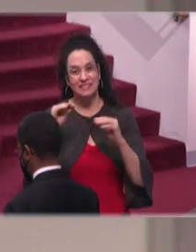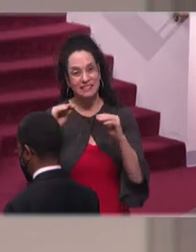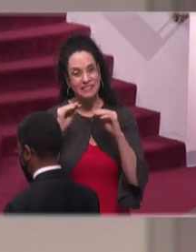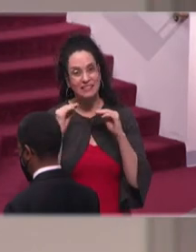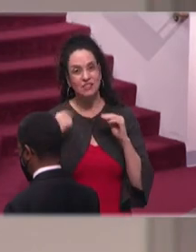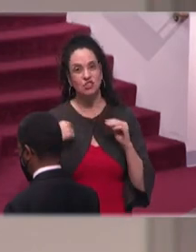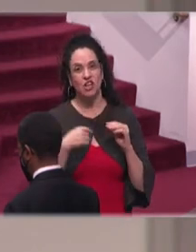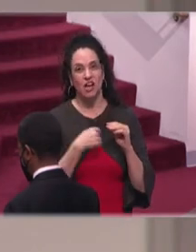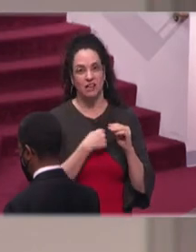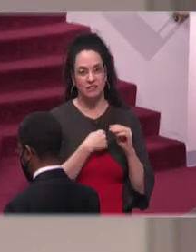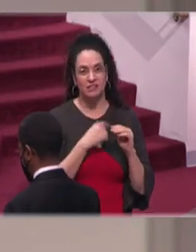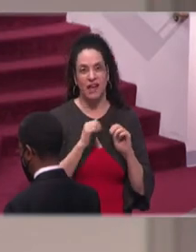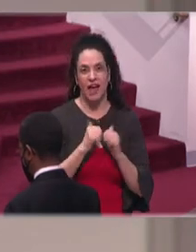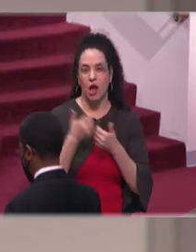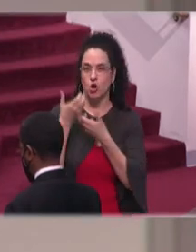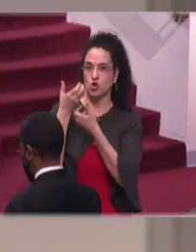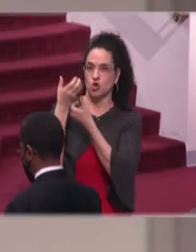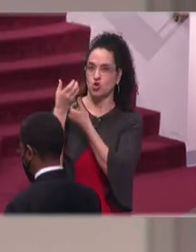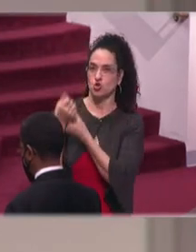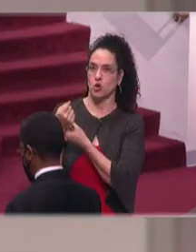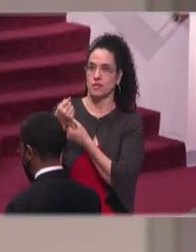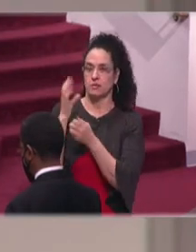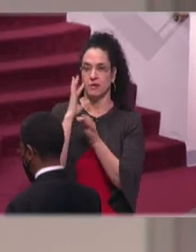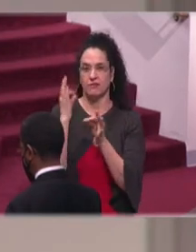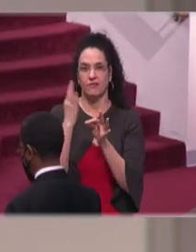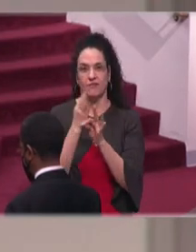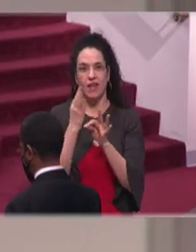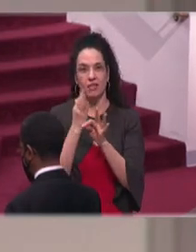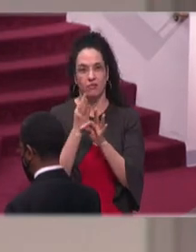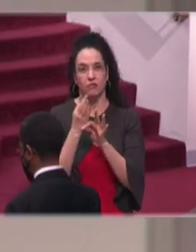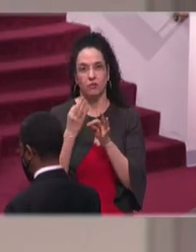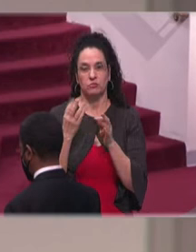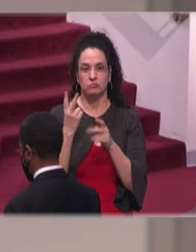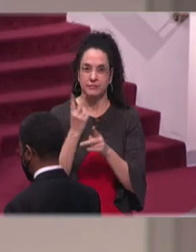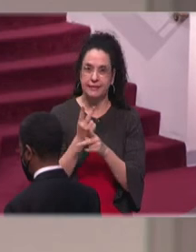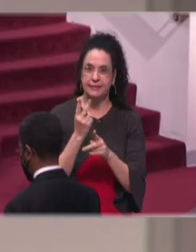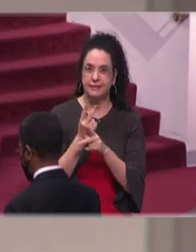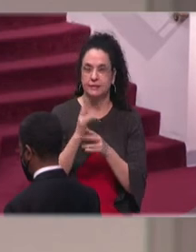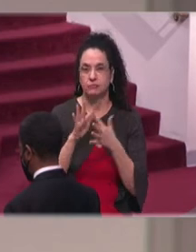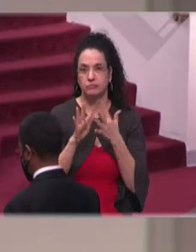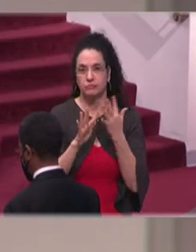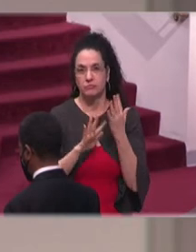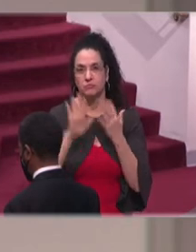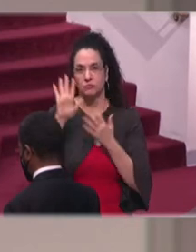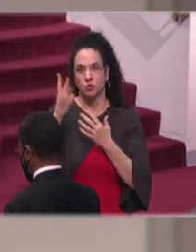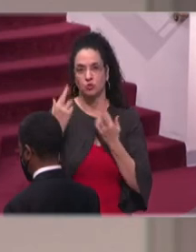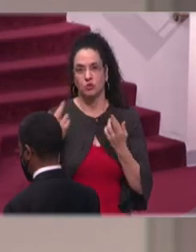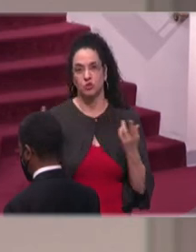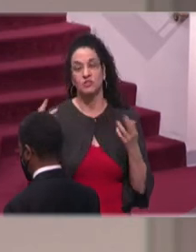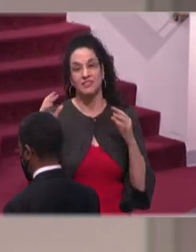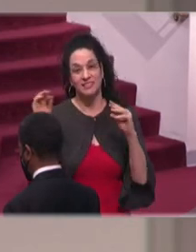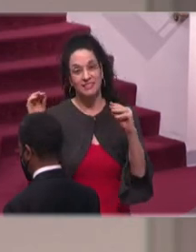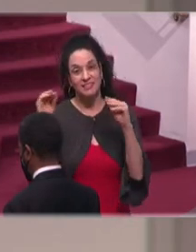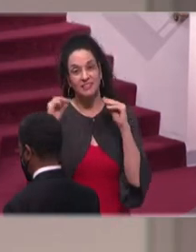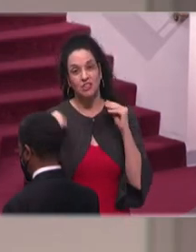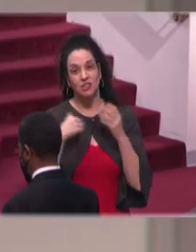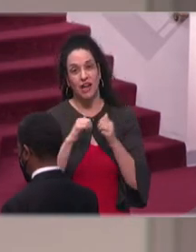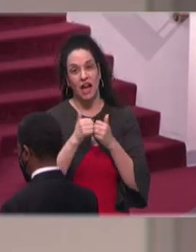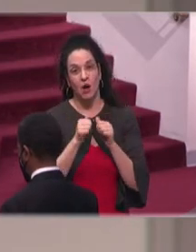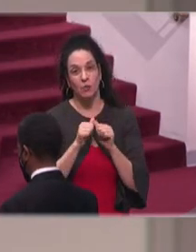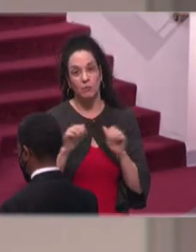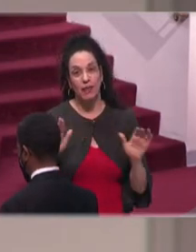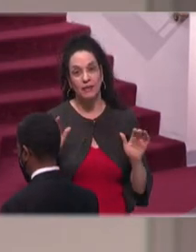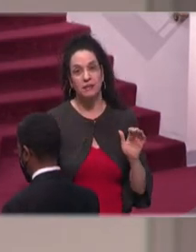and collectively how to trust and be faithful stewards of these resources. And teach us how to bless others, and teach us